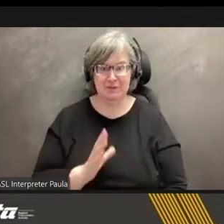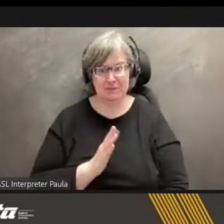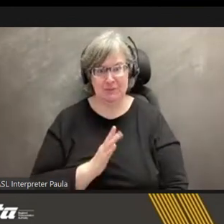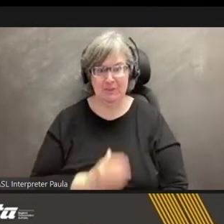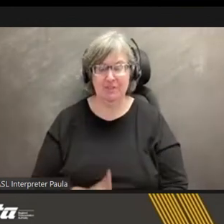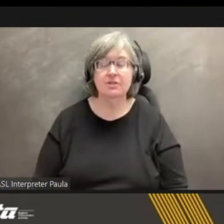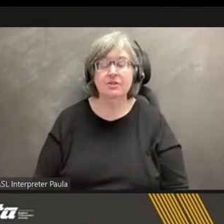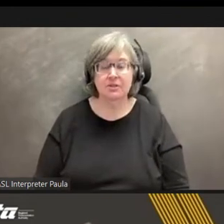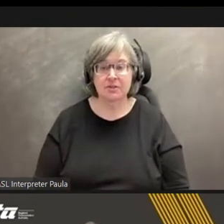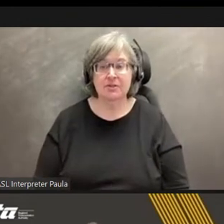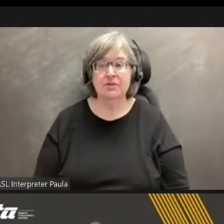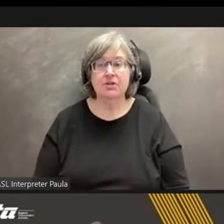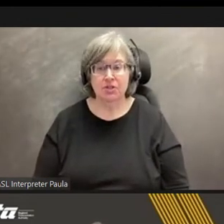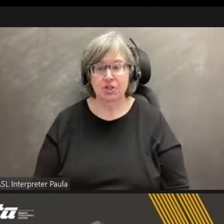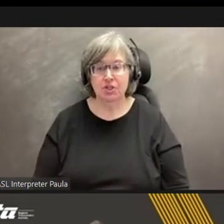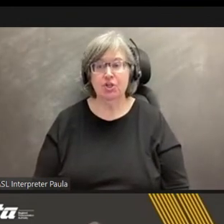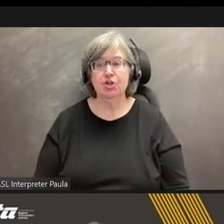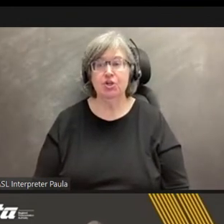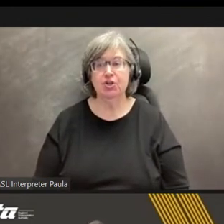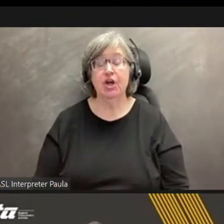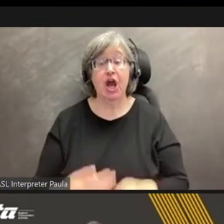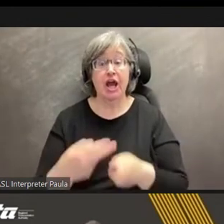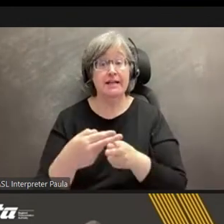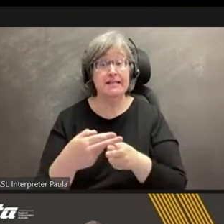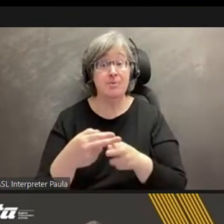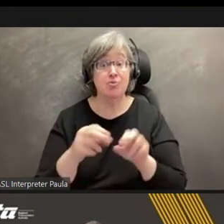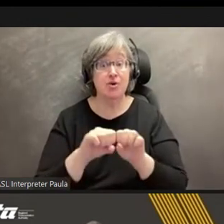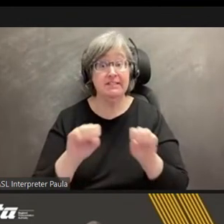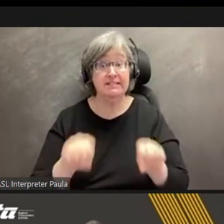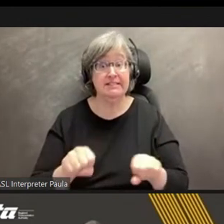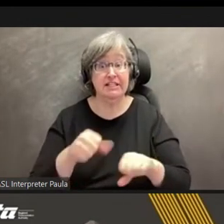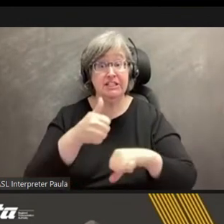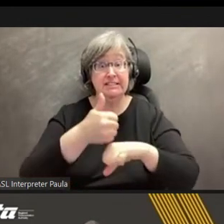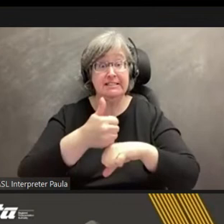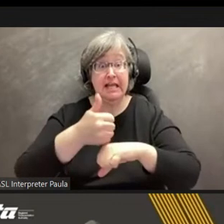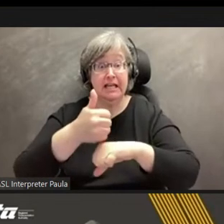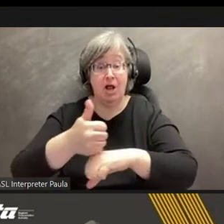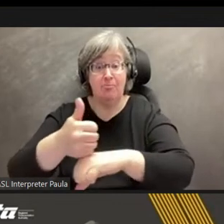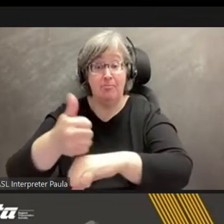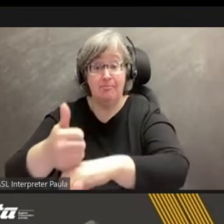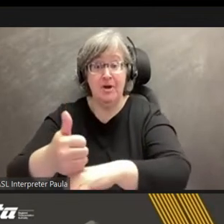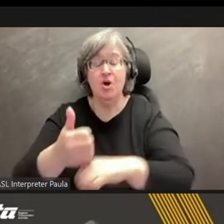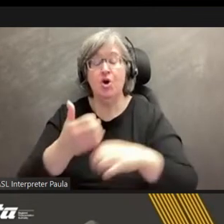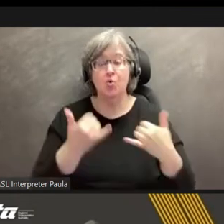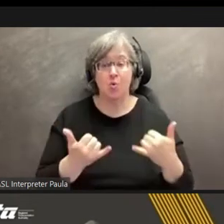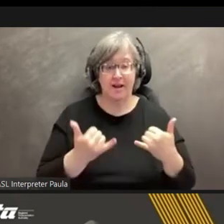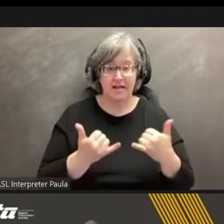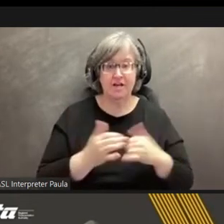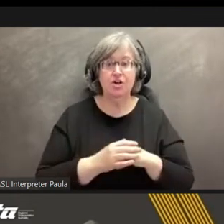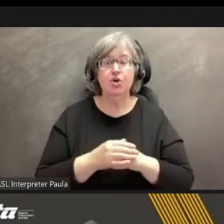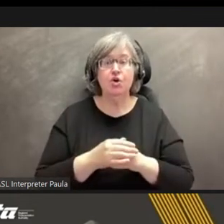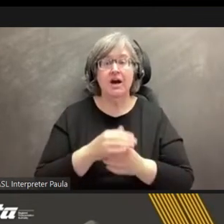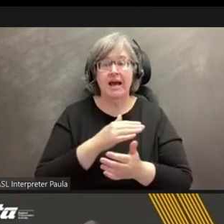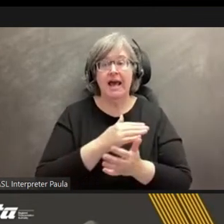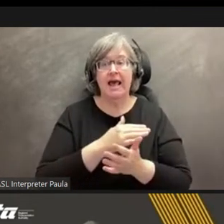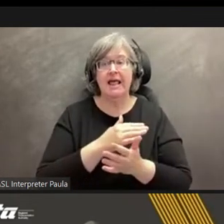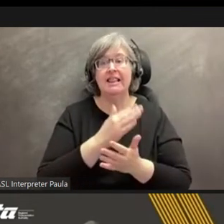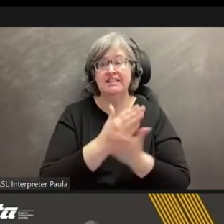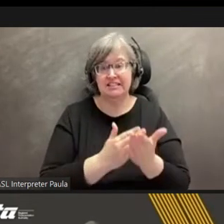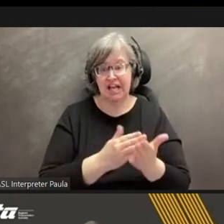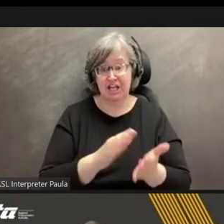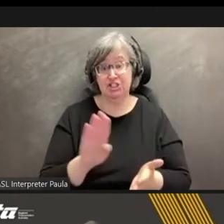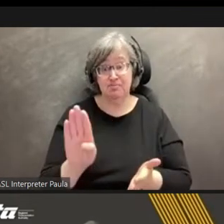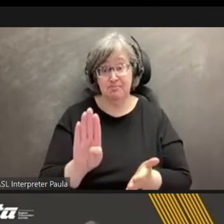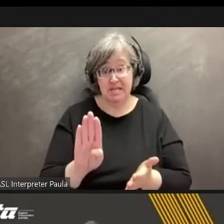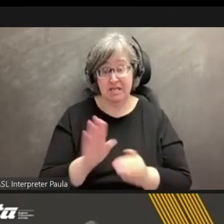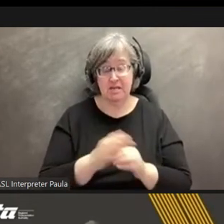are going to have the temporary stations of, so right now in the Stage B, we have to move those temporary stations